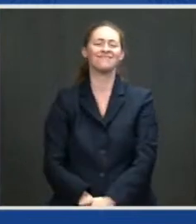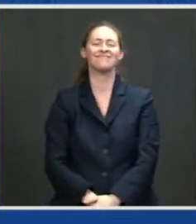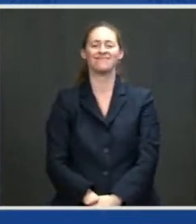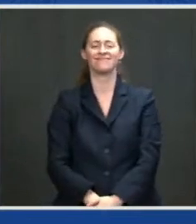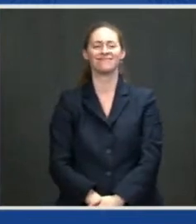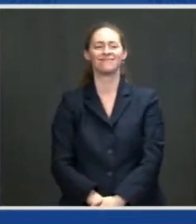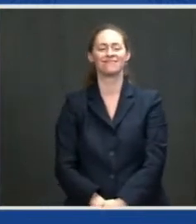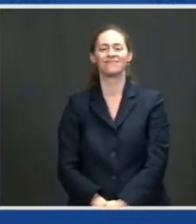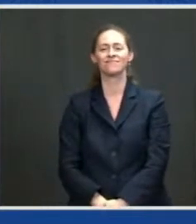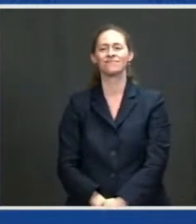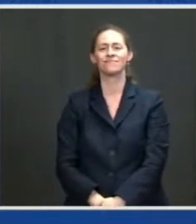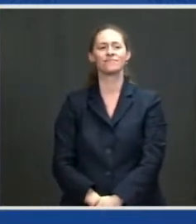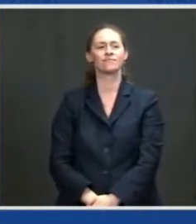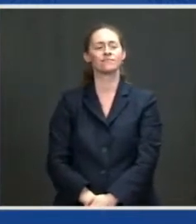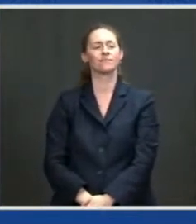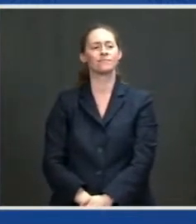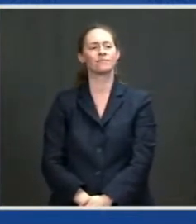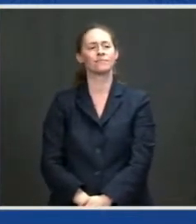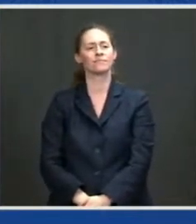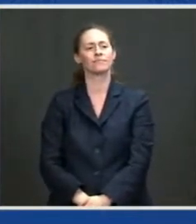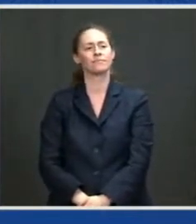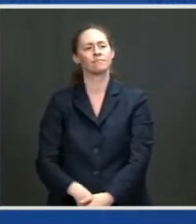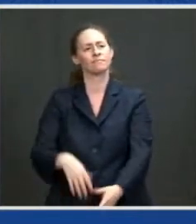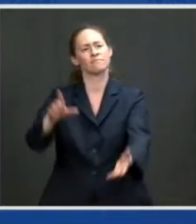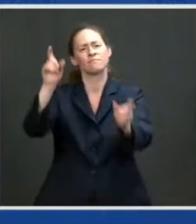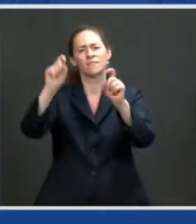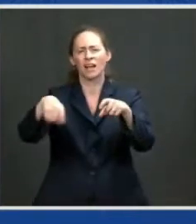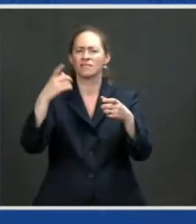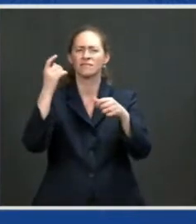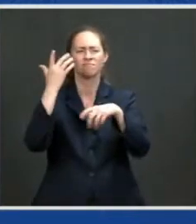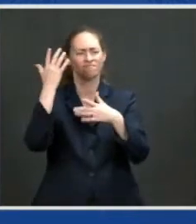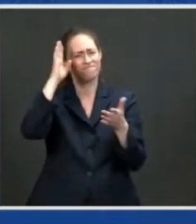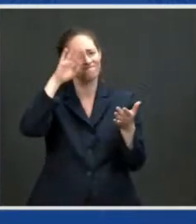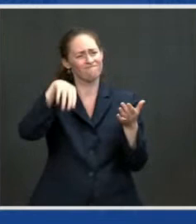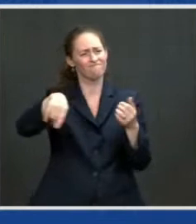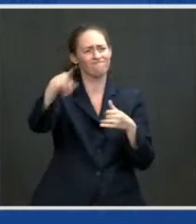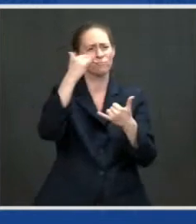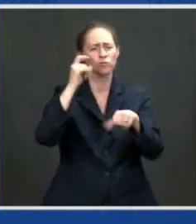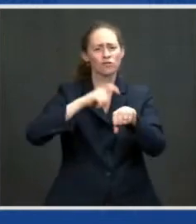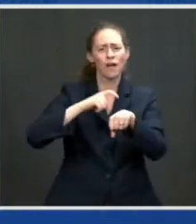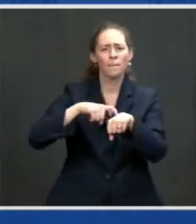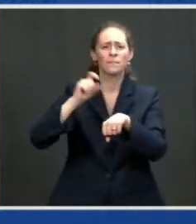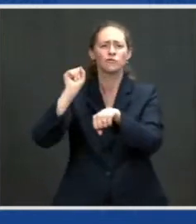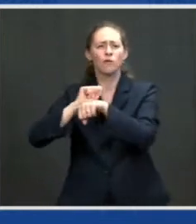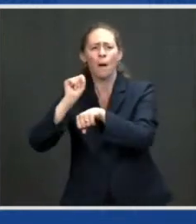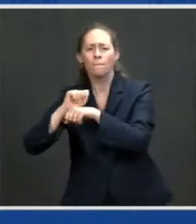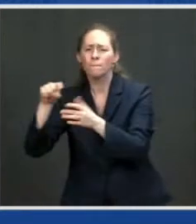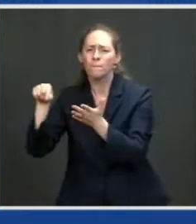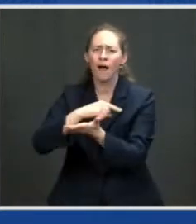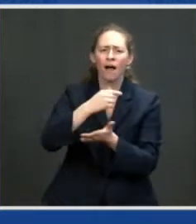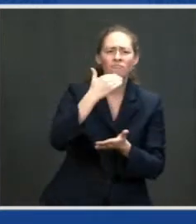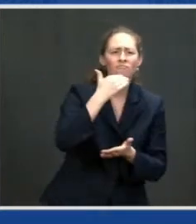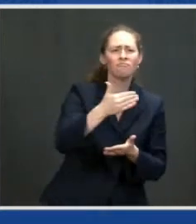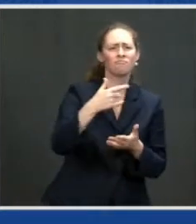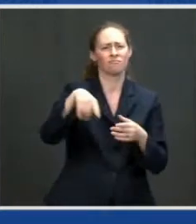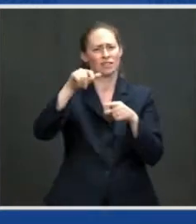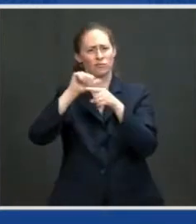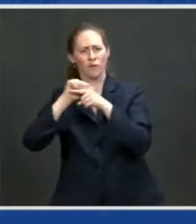To better prepare our people to get these good paying jobs of the future, jobs I saw students training for throughout the Manufacturing